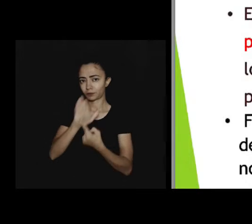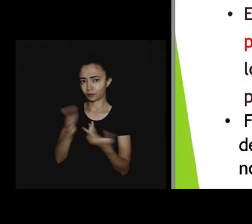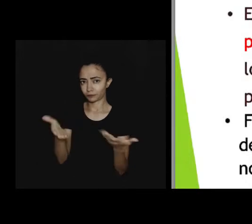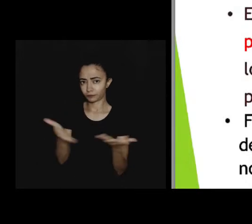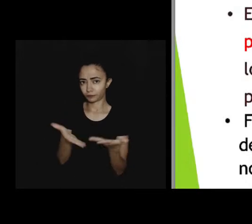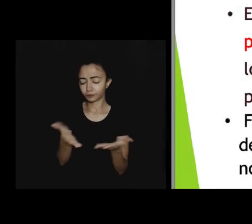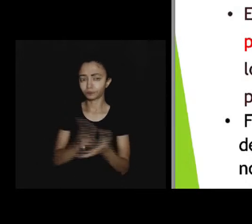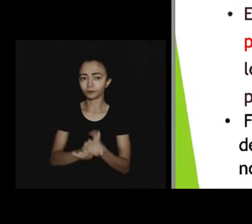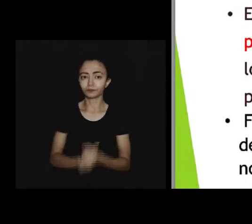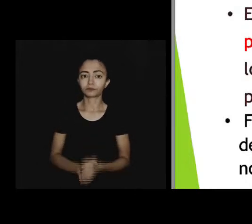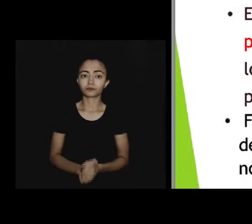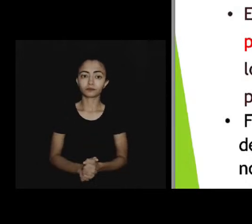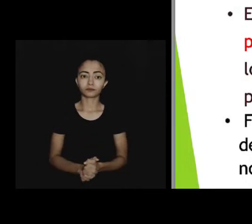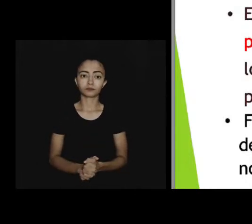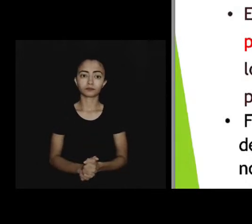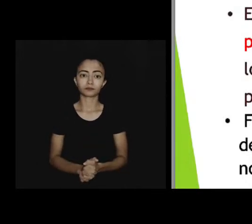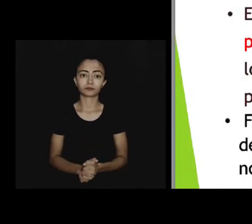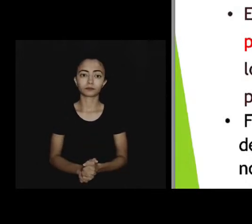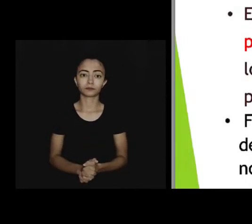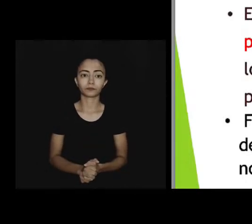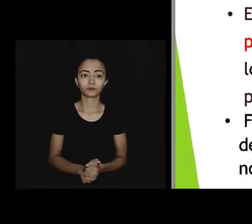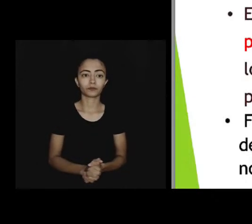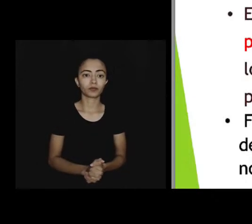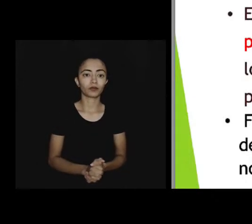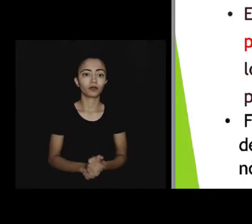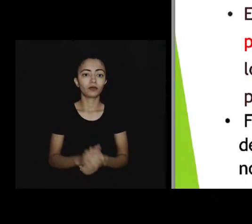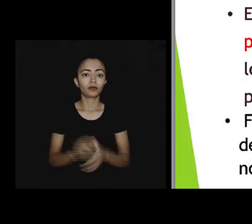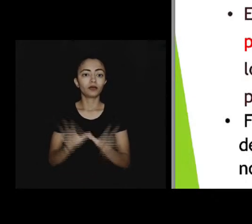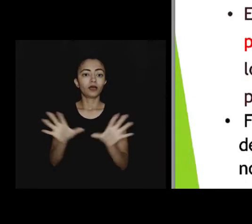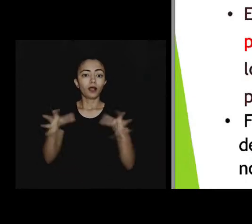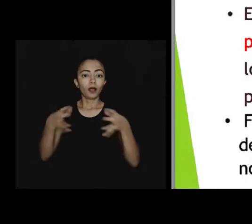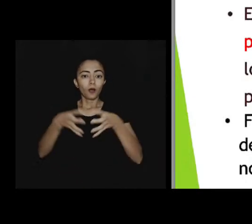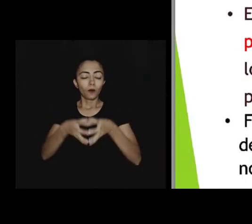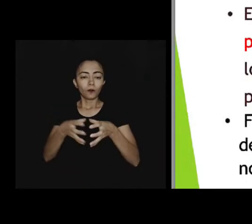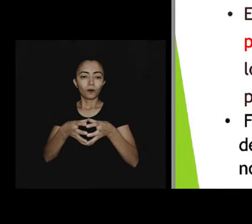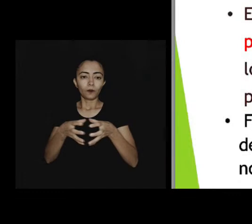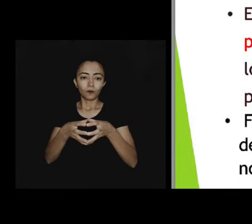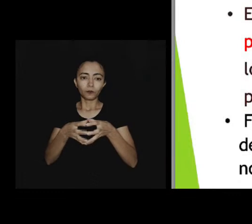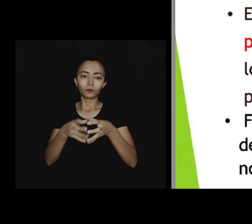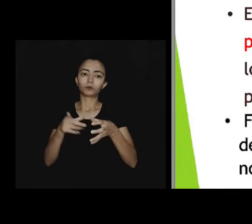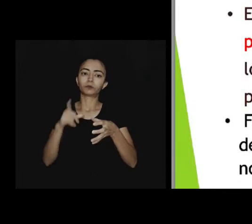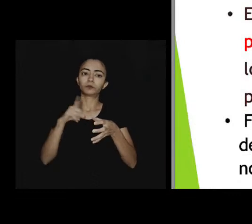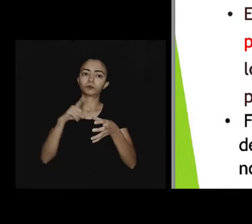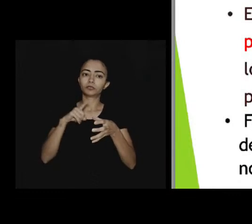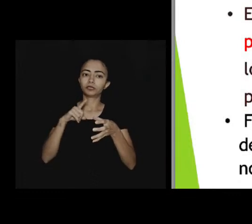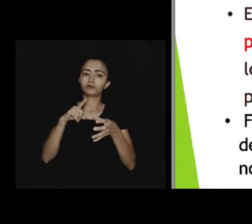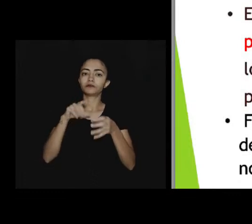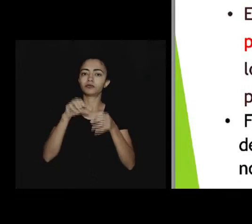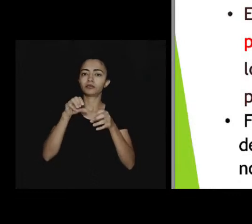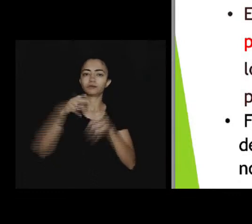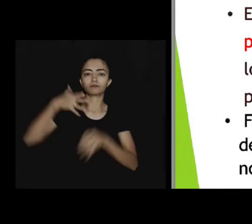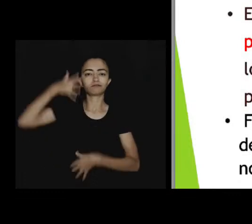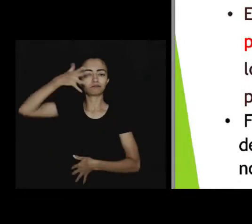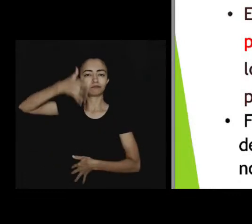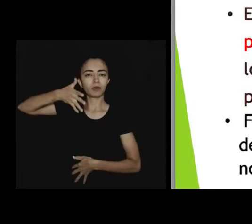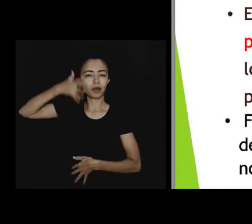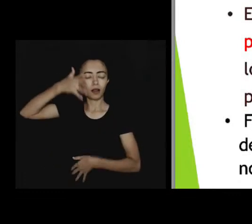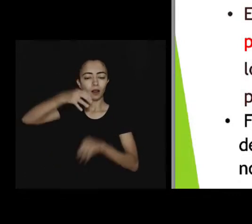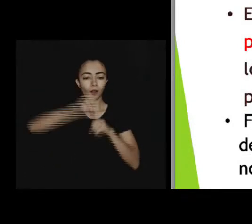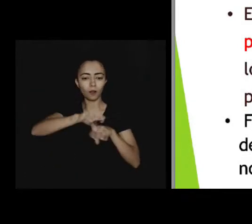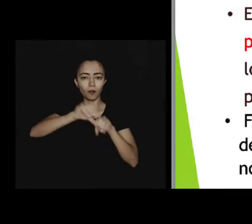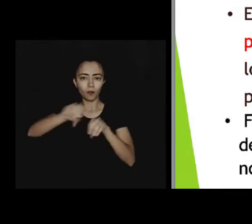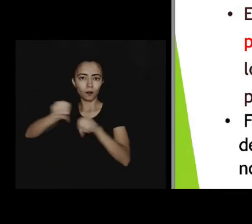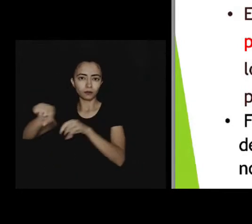of everything that I'm bringing to you today, the IBFA network was able to run an educational program